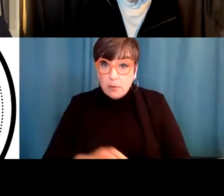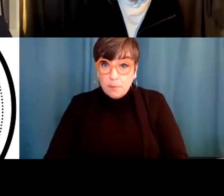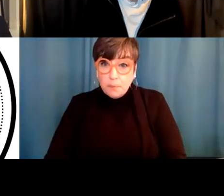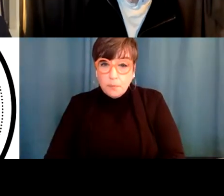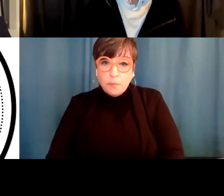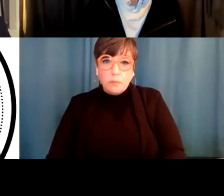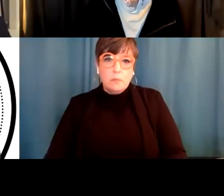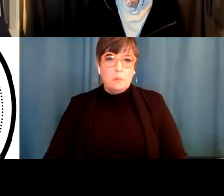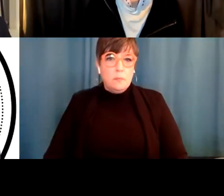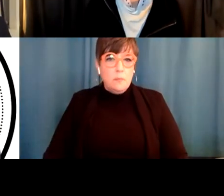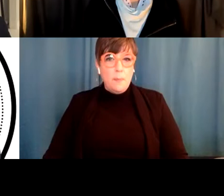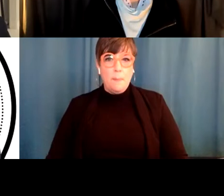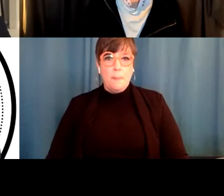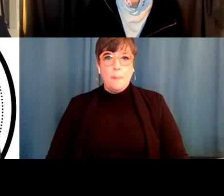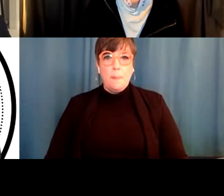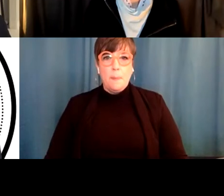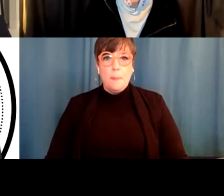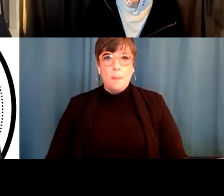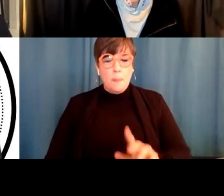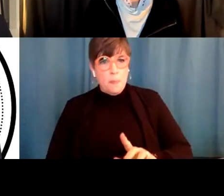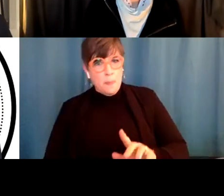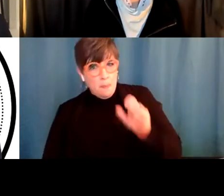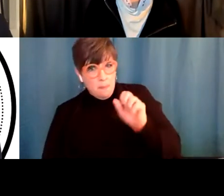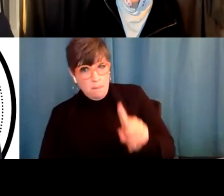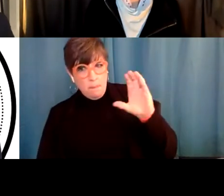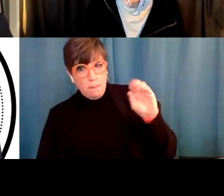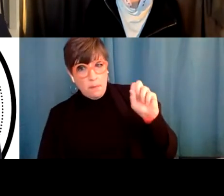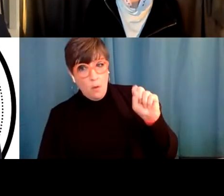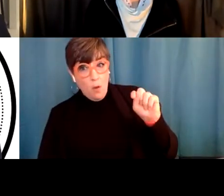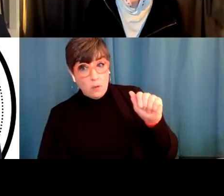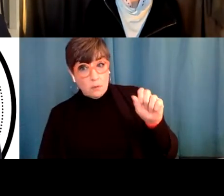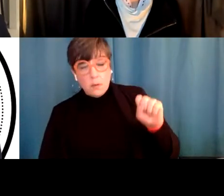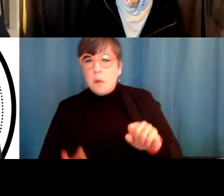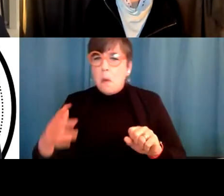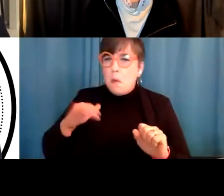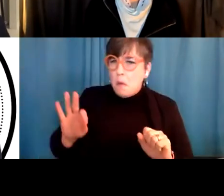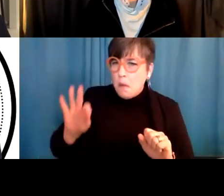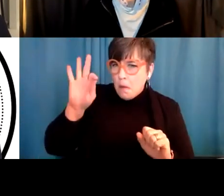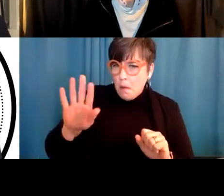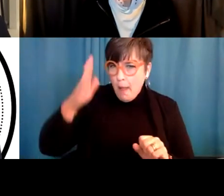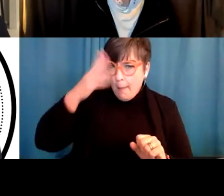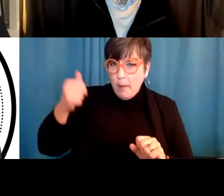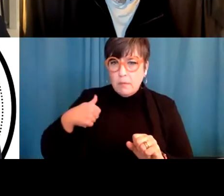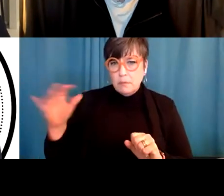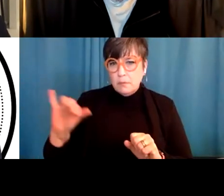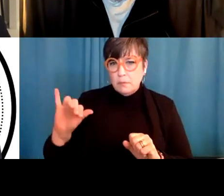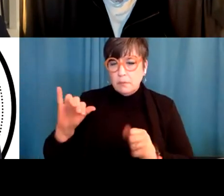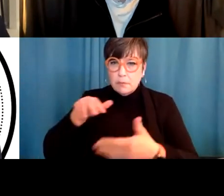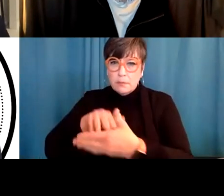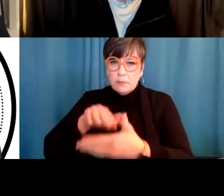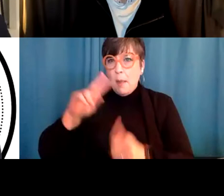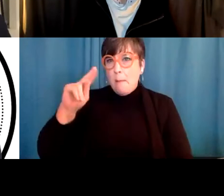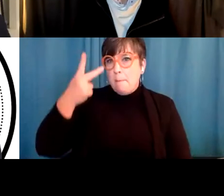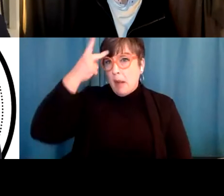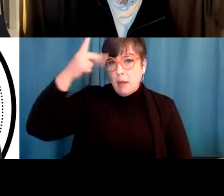Mm-hmm. Costas, did you wanna? Well, I could chime in because I also study political psychology, and I think